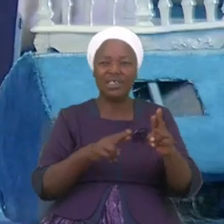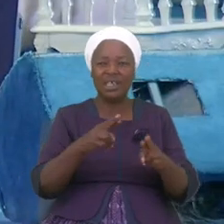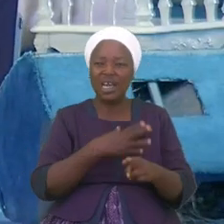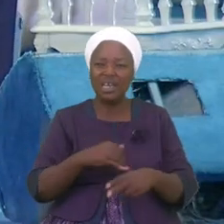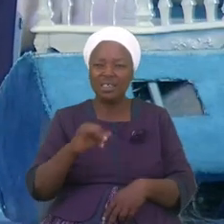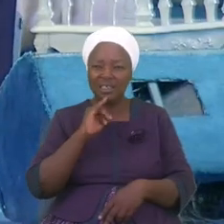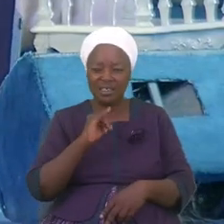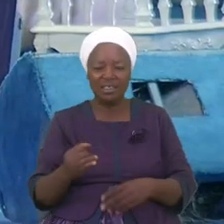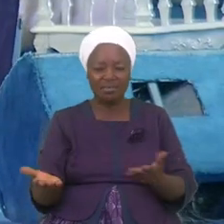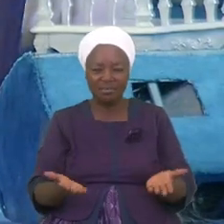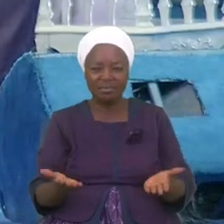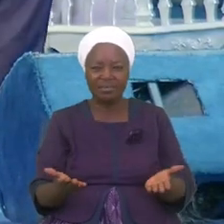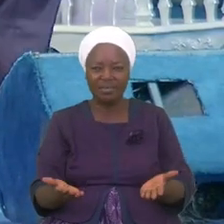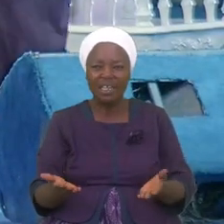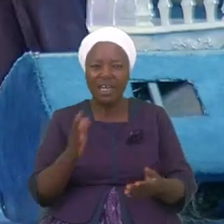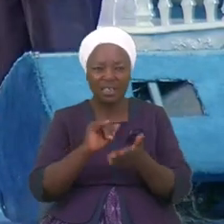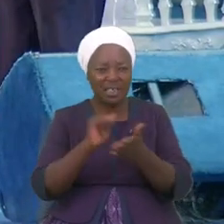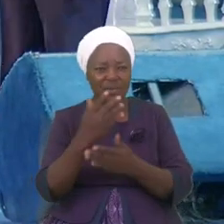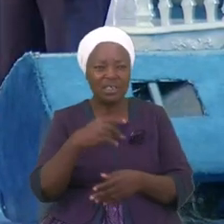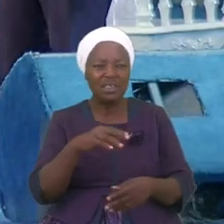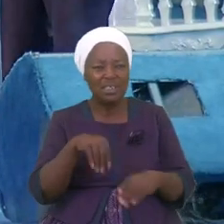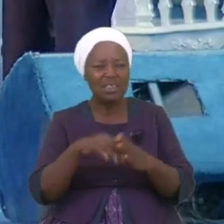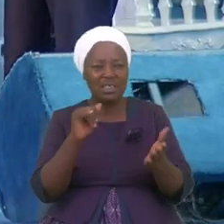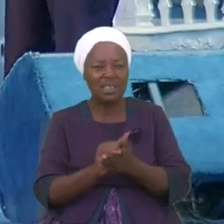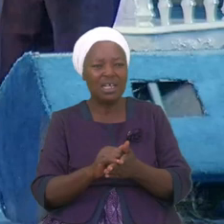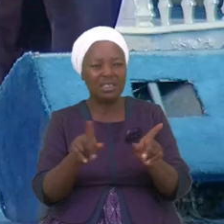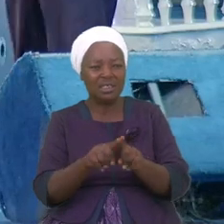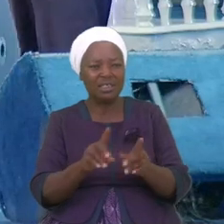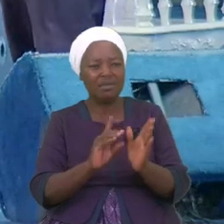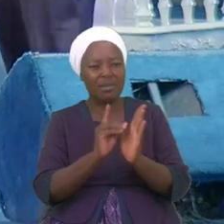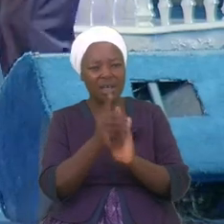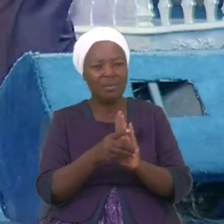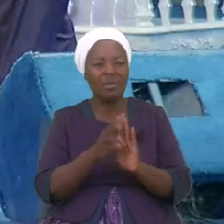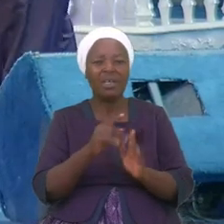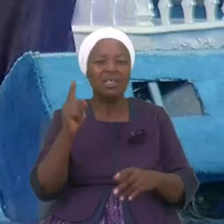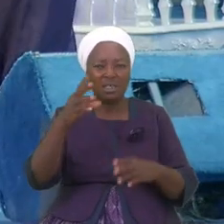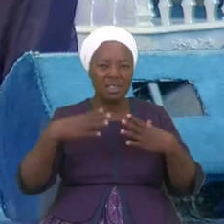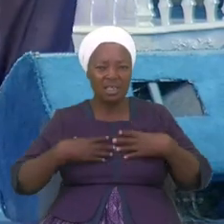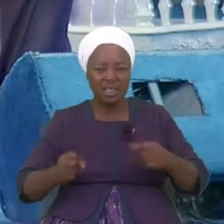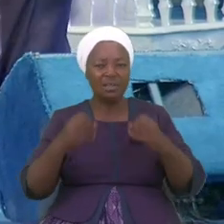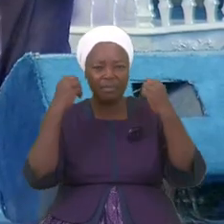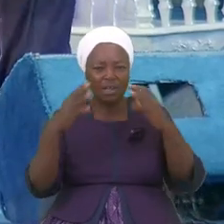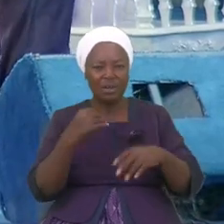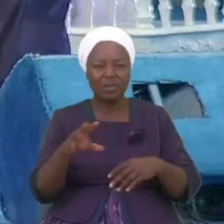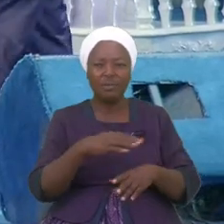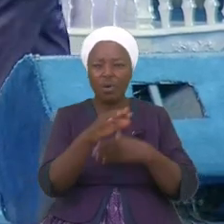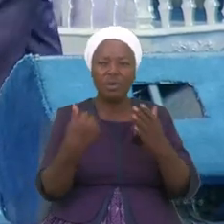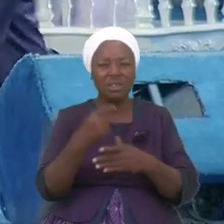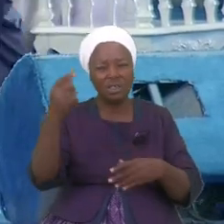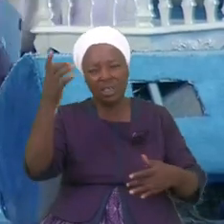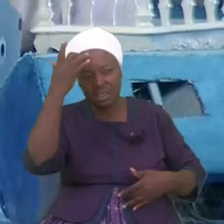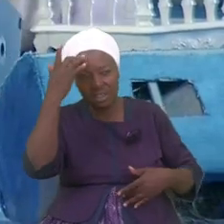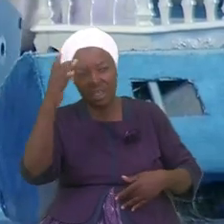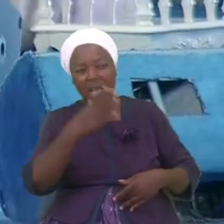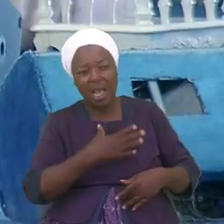that same hour, he cured many of their infirmities and plagues and